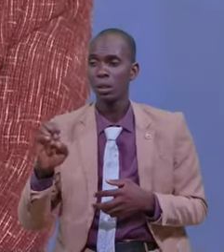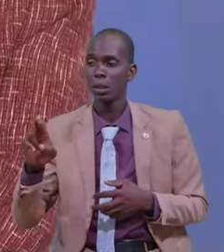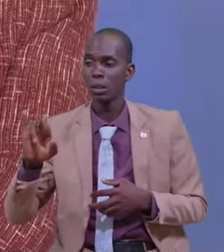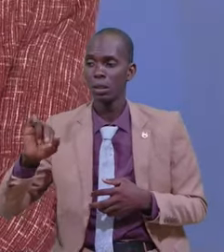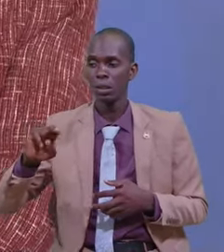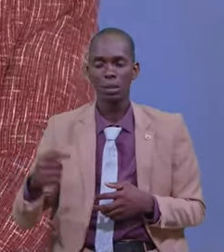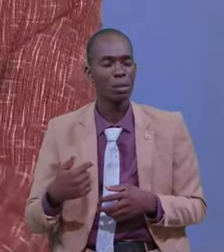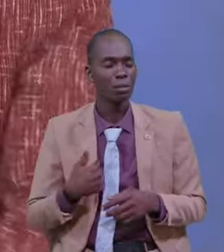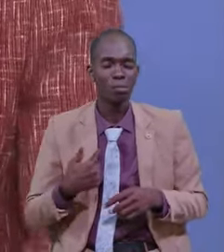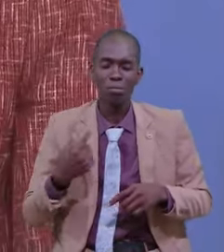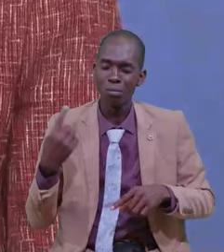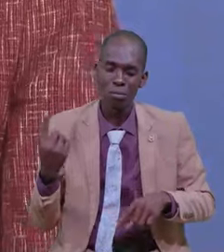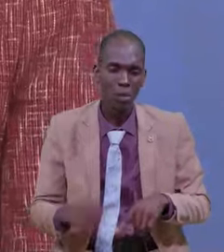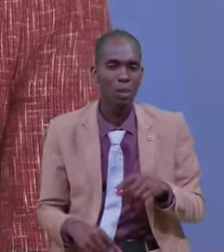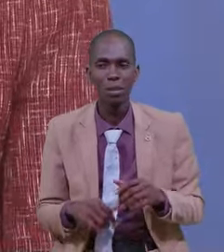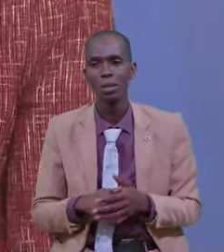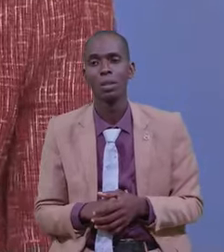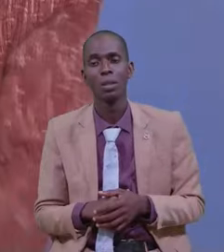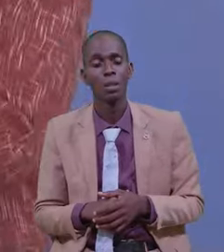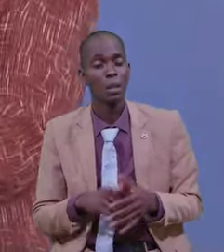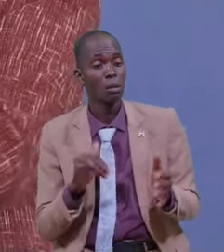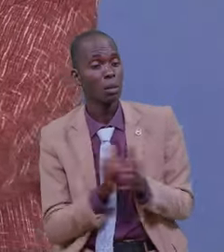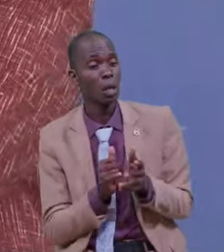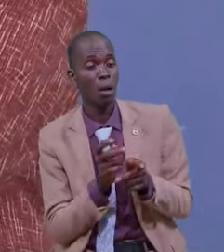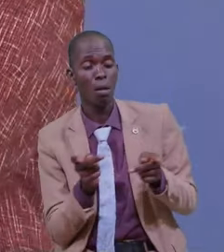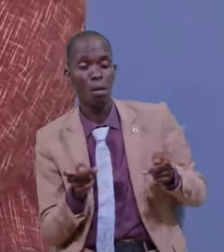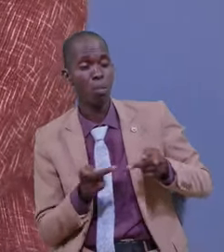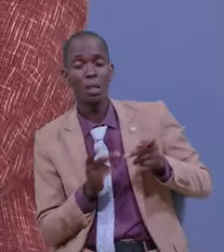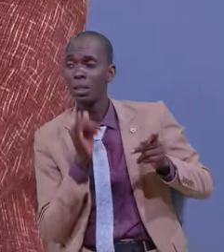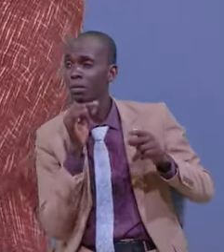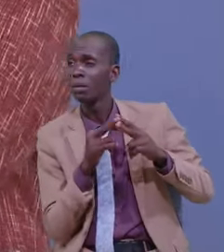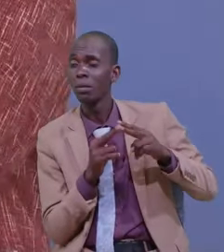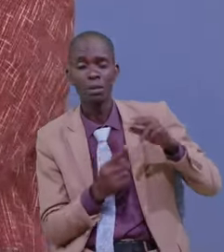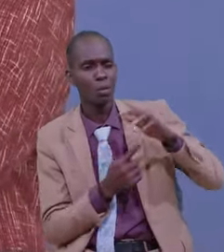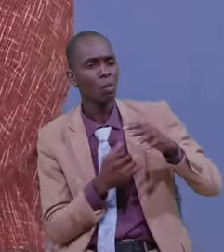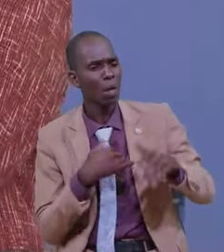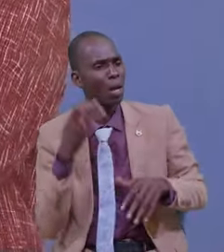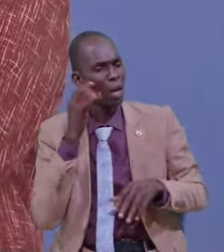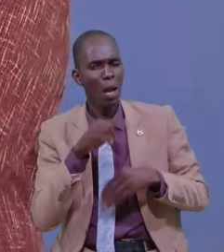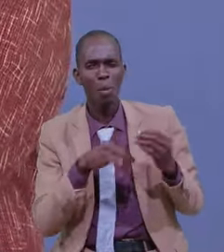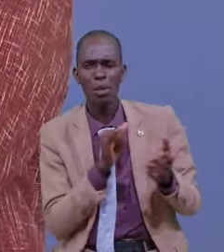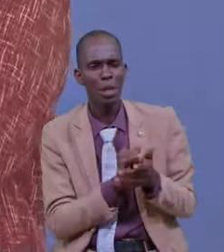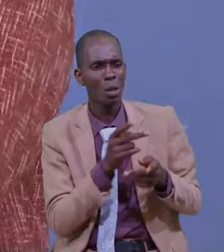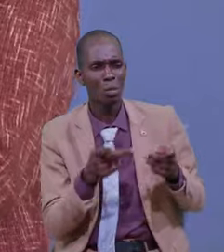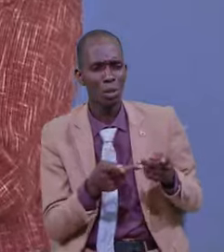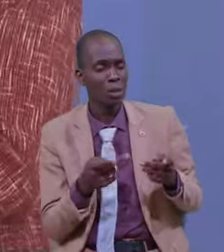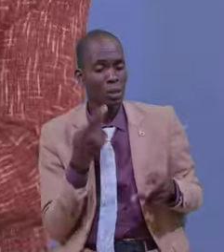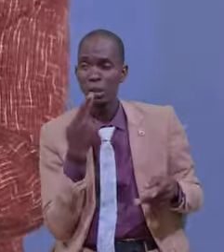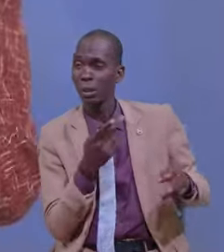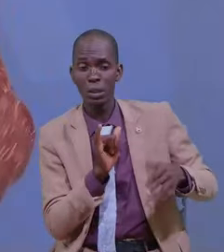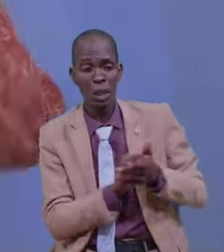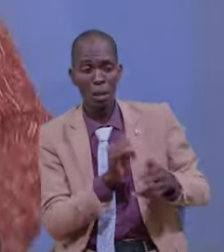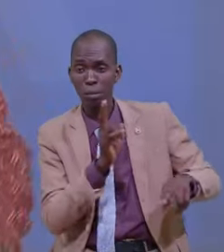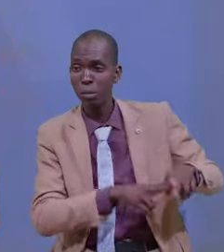I cannot, that place, hey, I've heard of that place, I cannot sit on that chair, that's not for